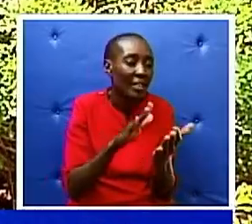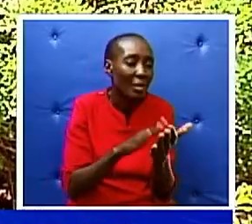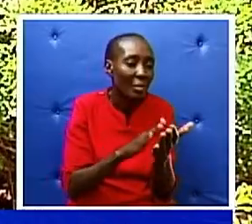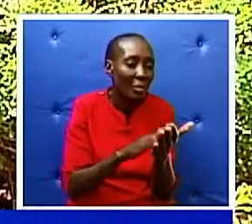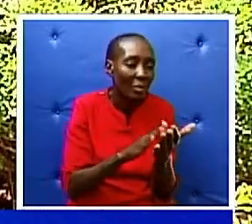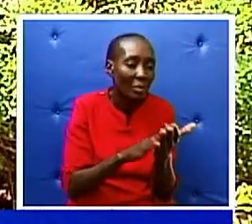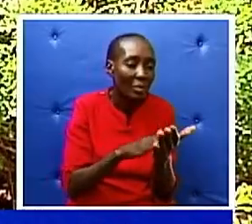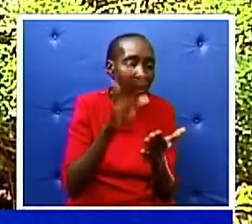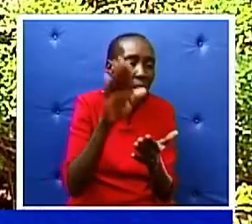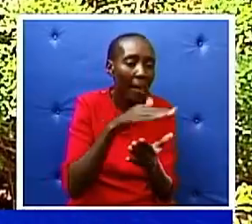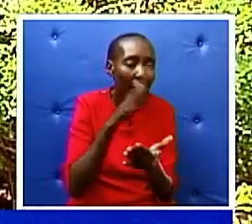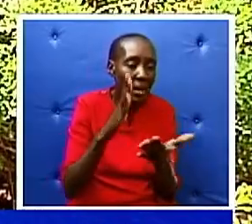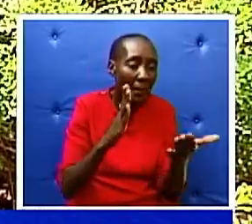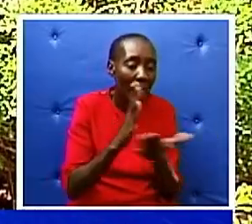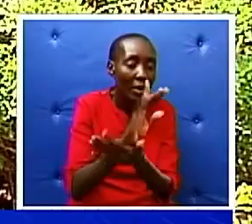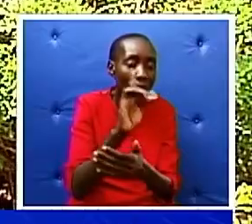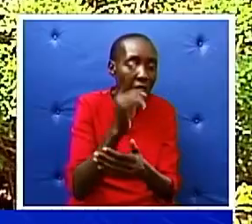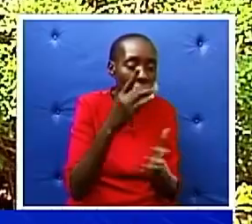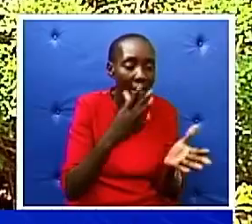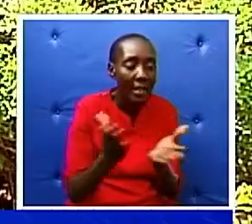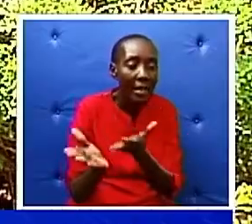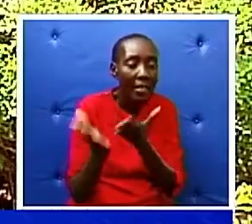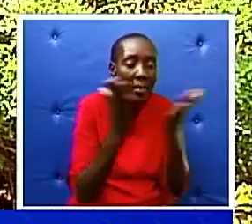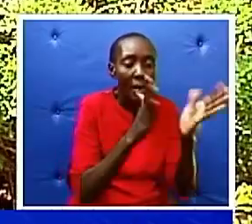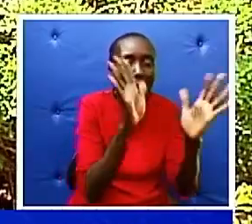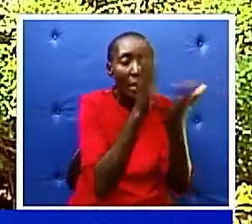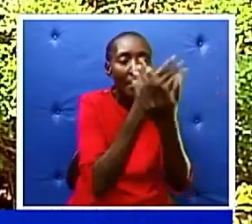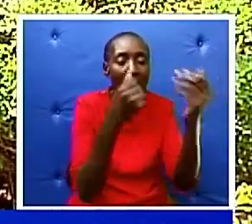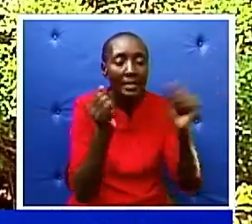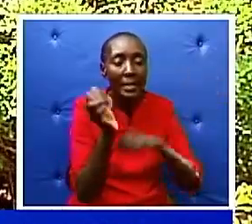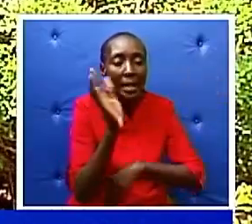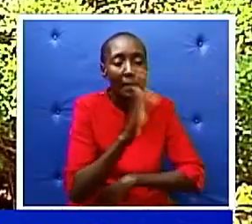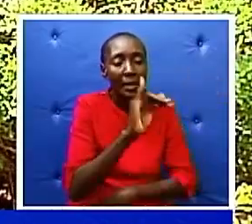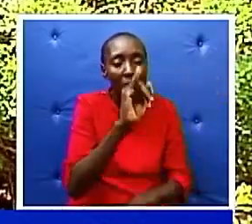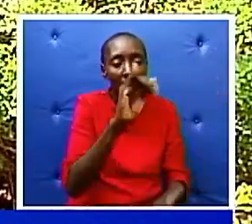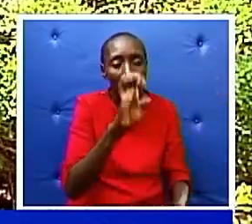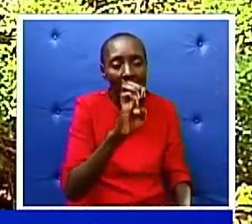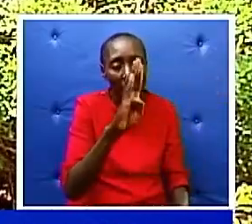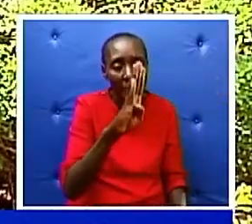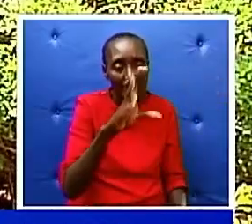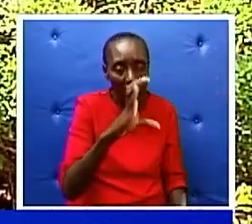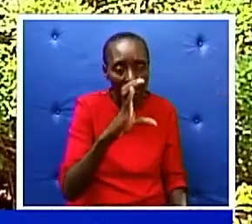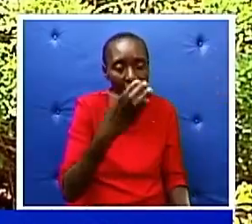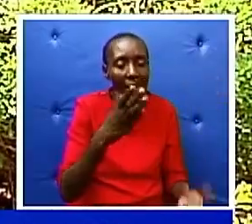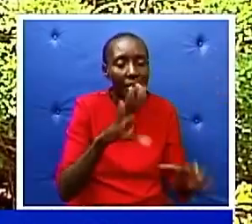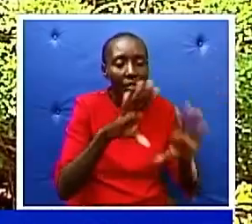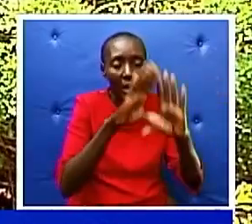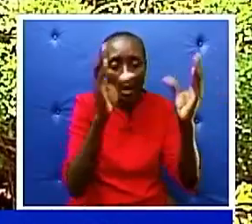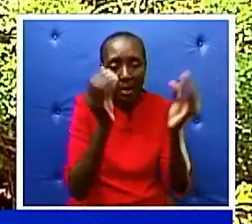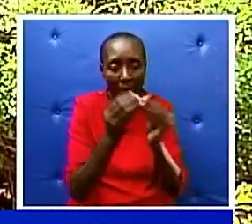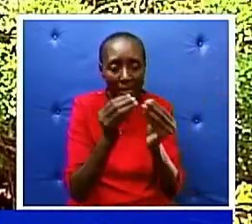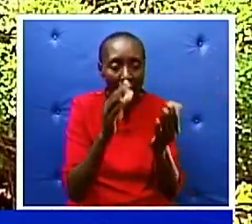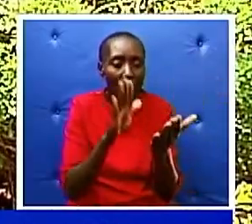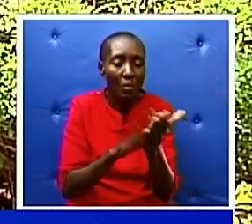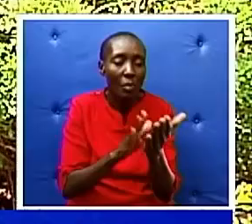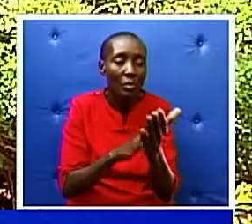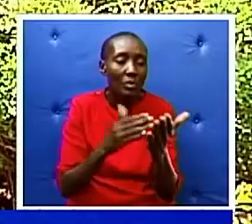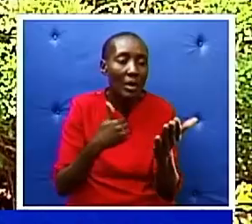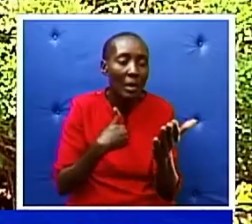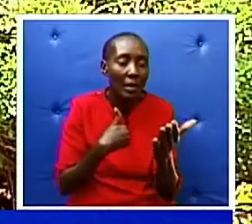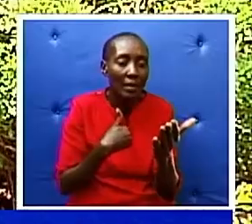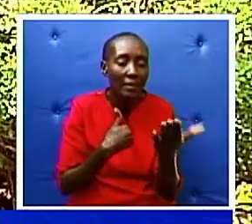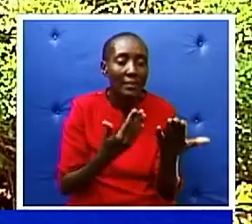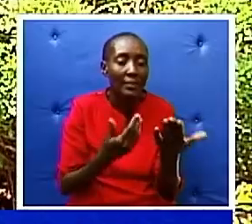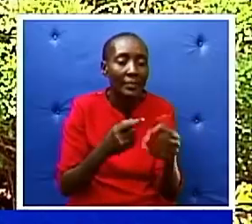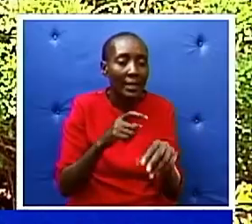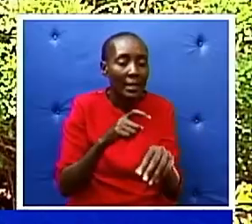parliament, gone to the president, been presented to the IBC to do a budget proposal. So that from the budget proposal, when they are